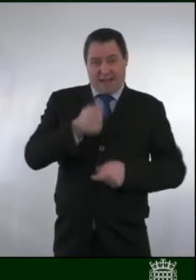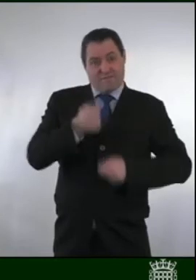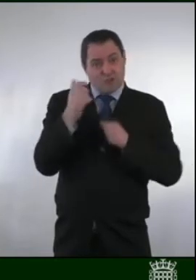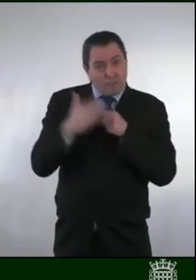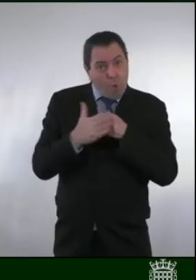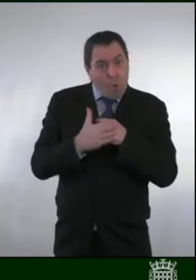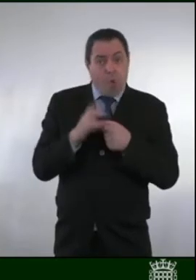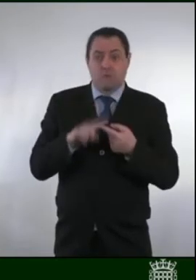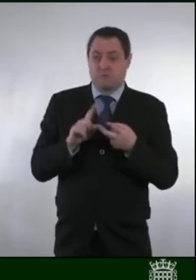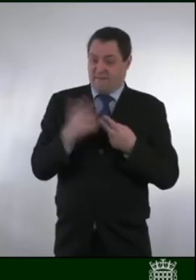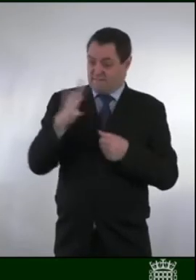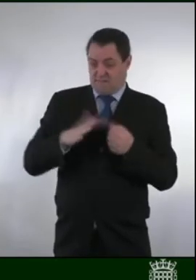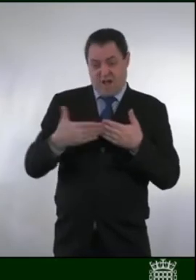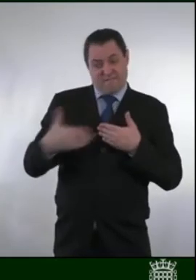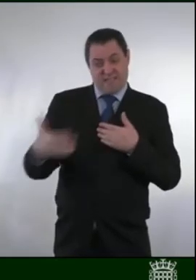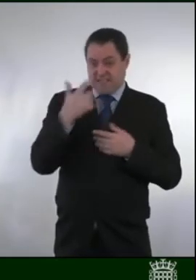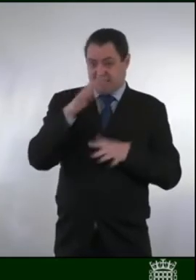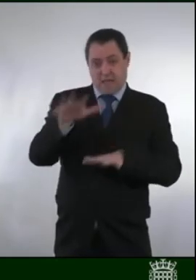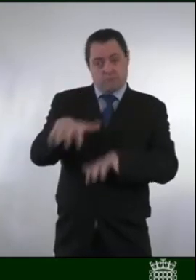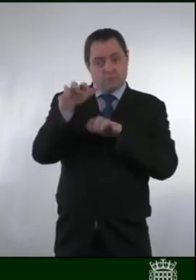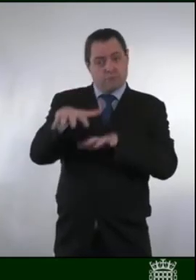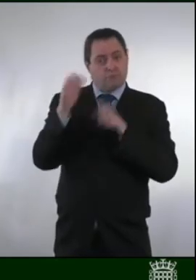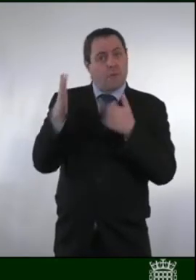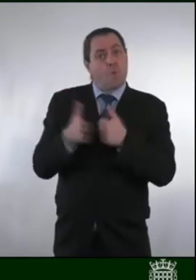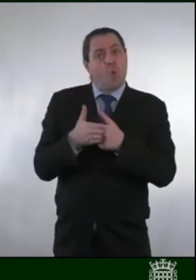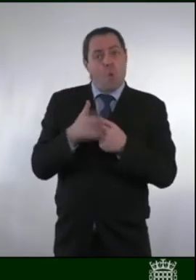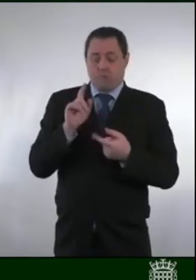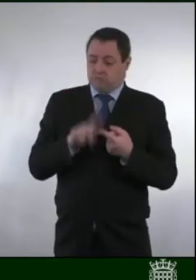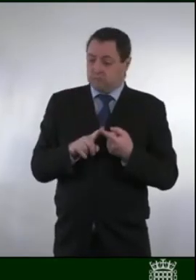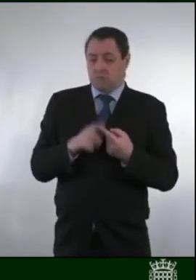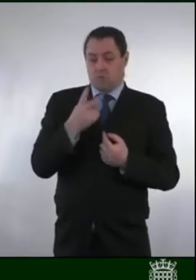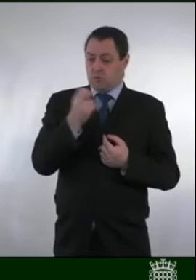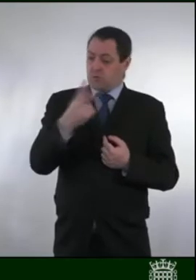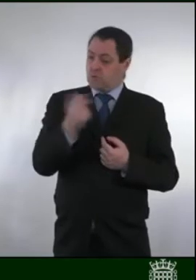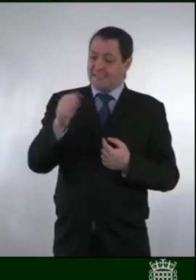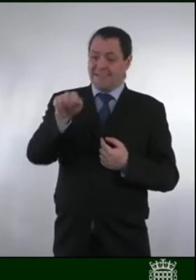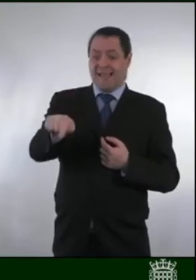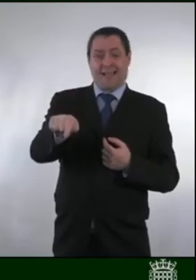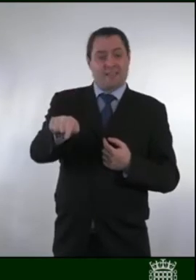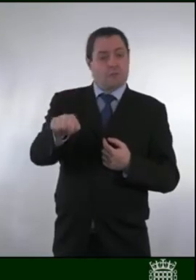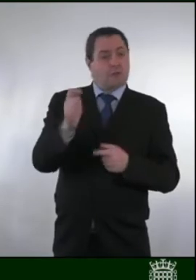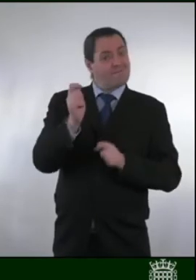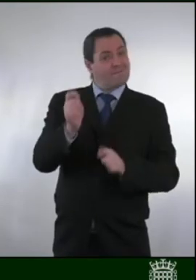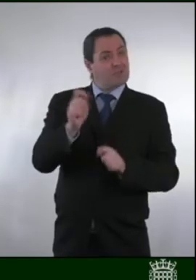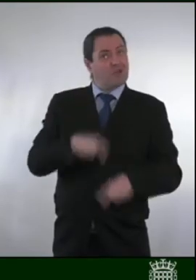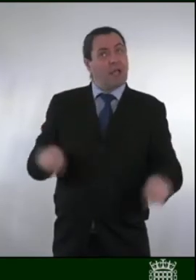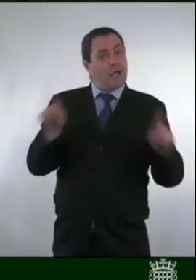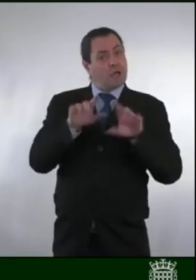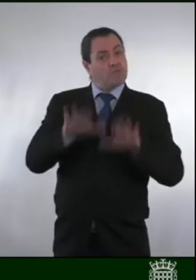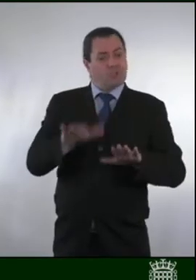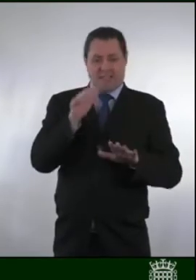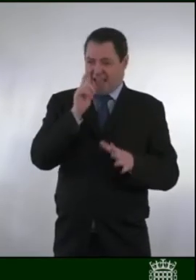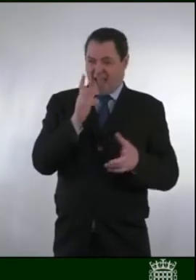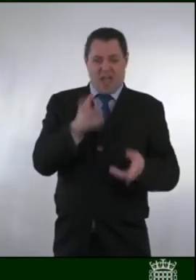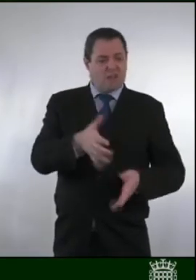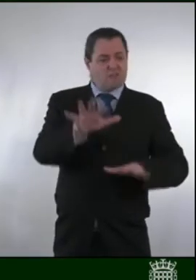next 5 years, Mr. Speaker, and by 2026 the fishing people of this country will have access to